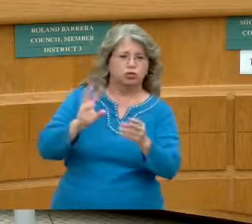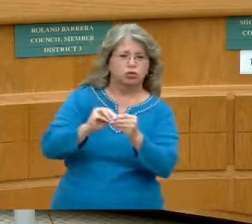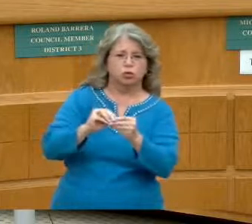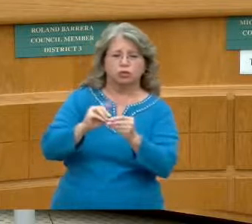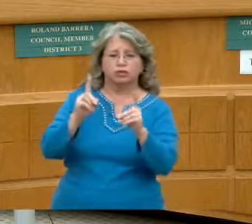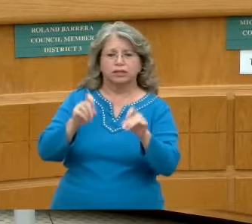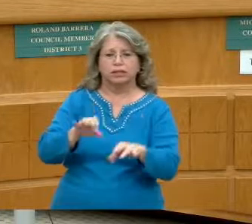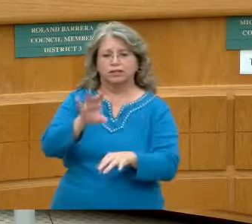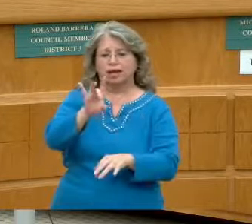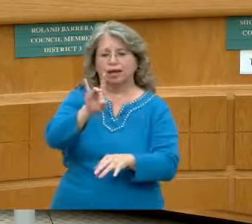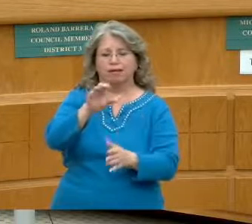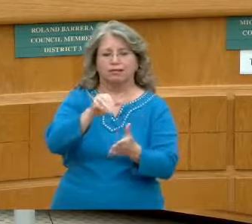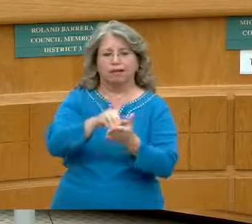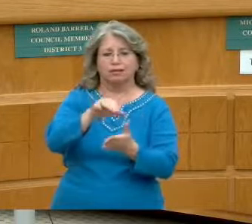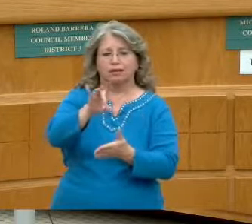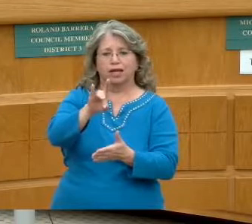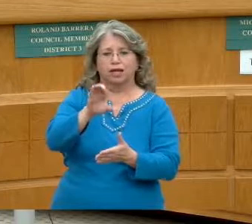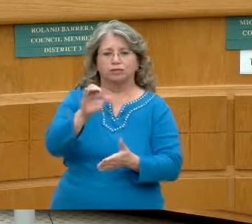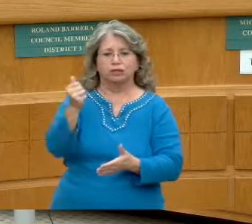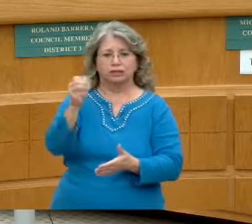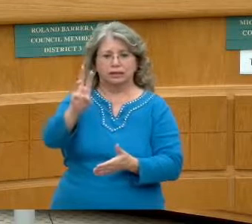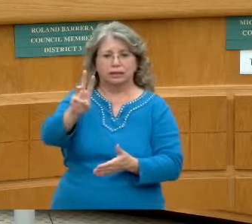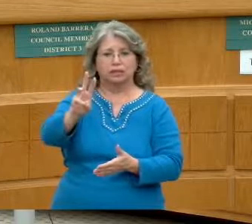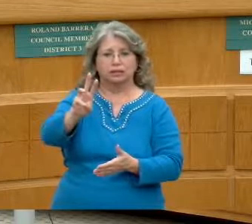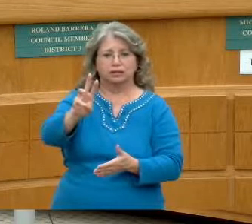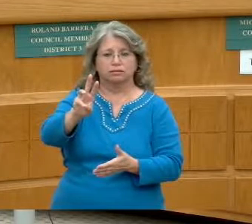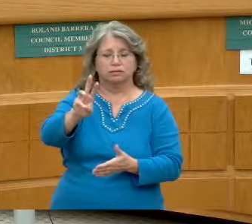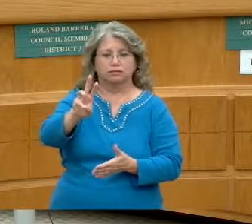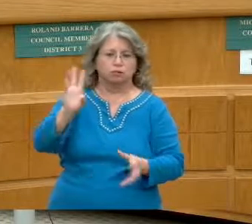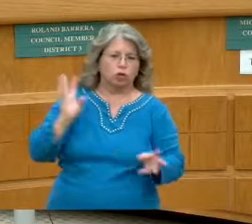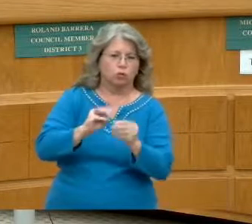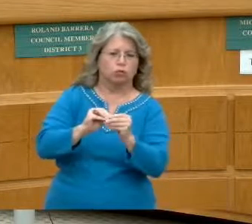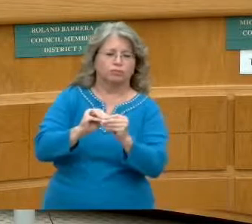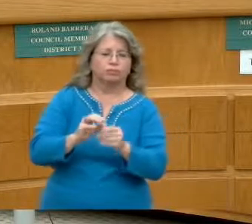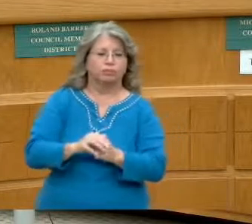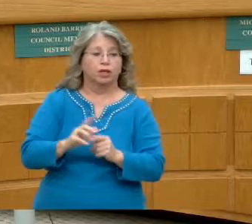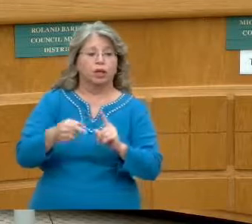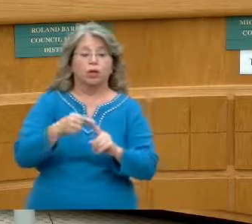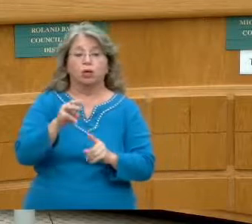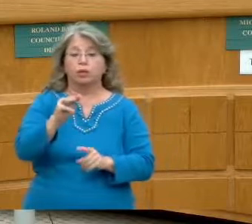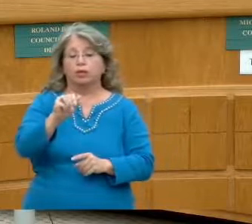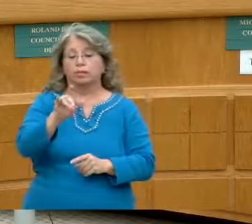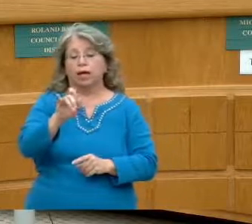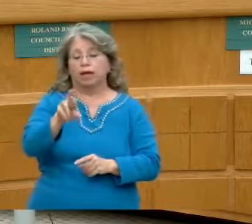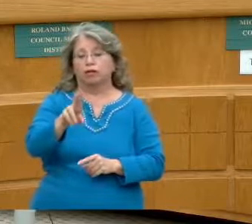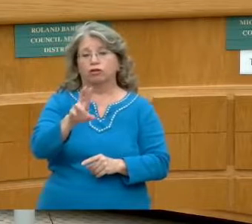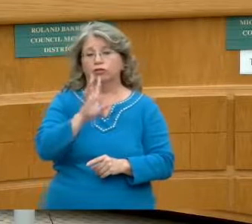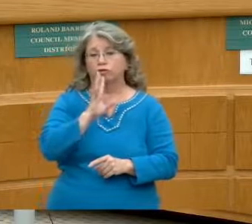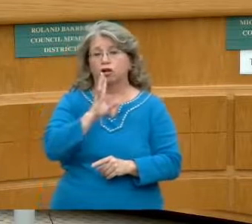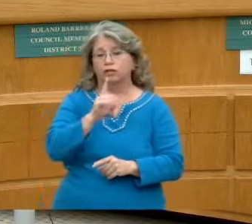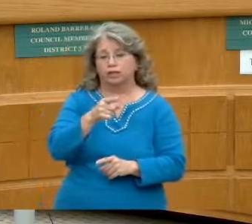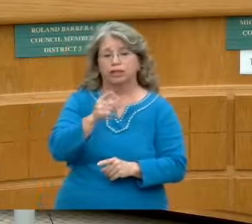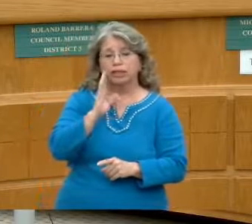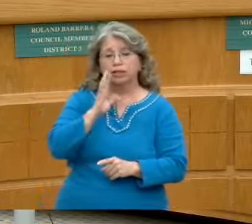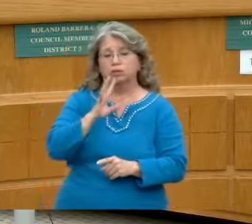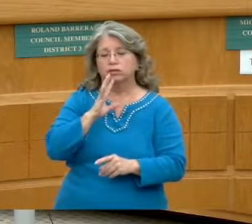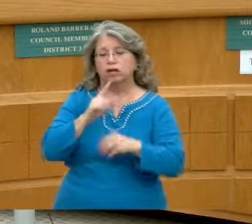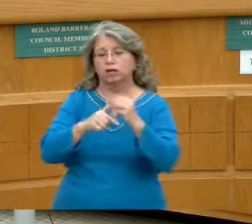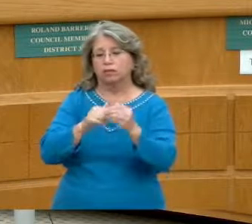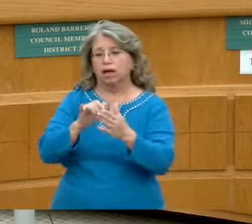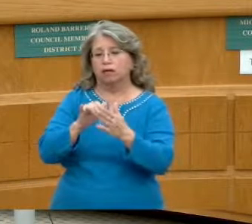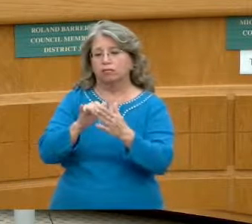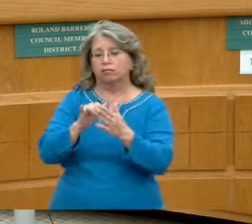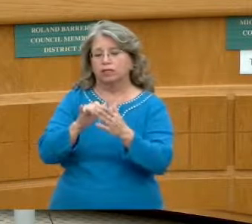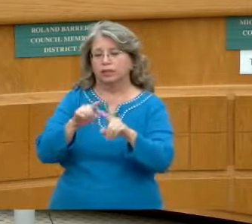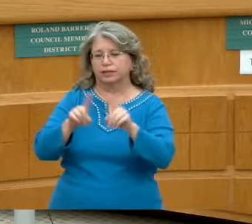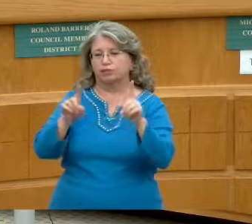at 8,816. And when the mayor speaks, he'll talk about the positive rate, which he's been tracking, and I think we'll have a